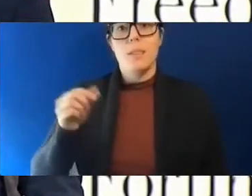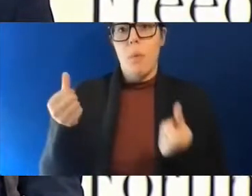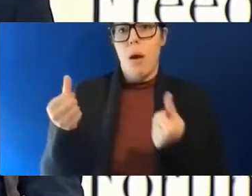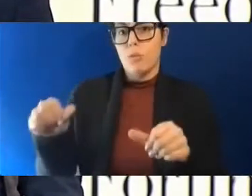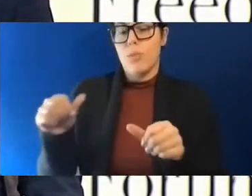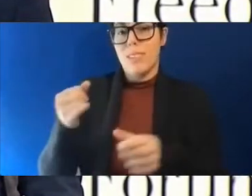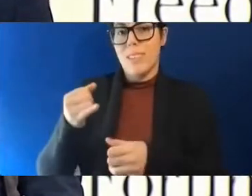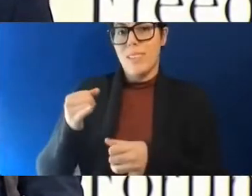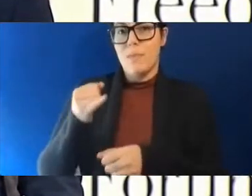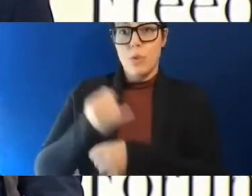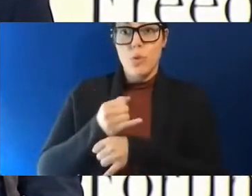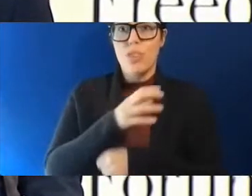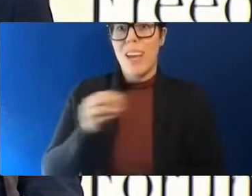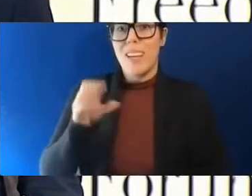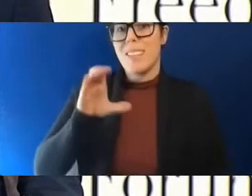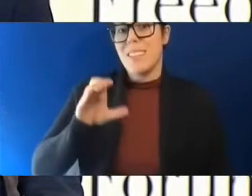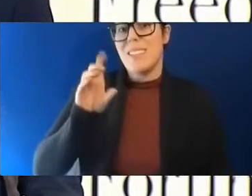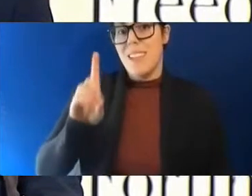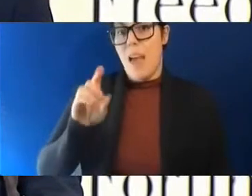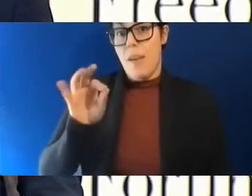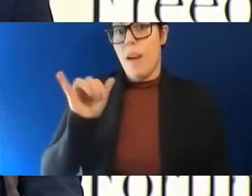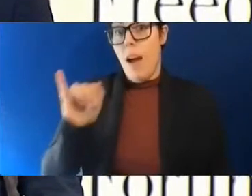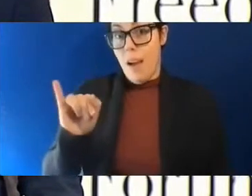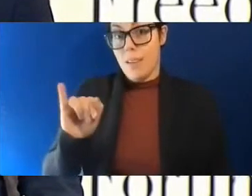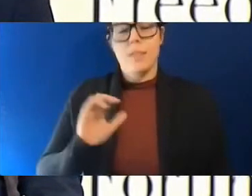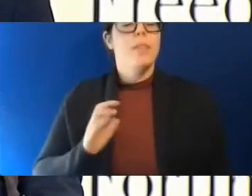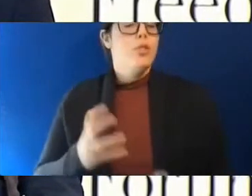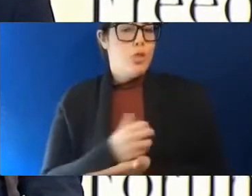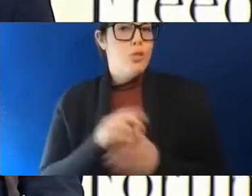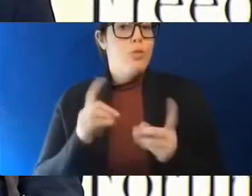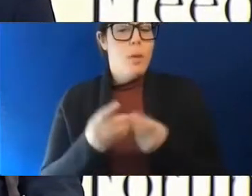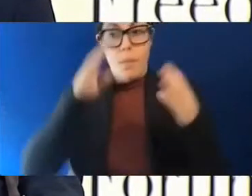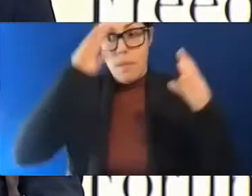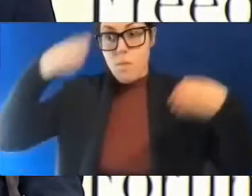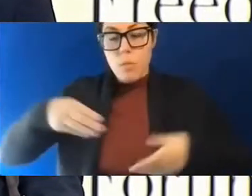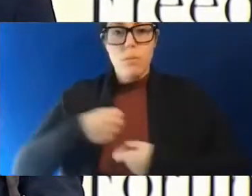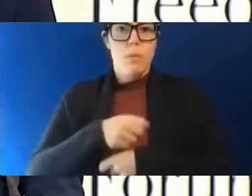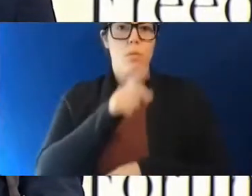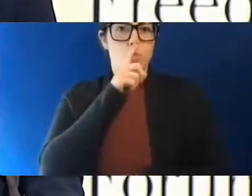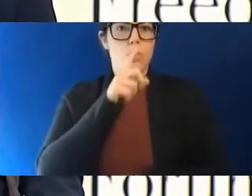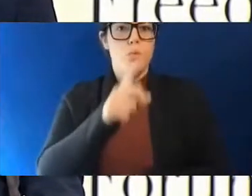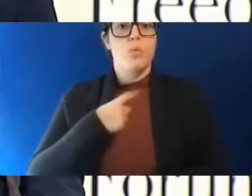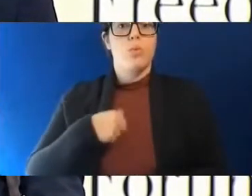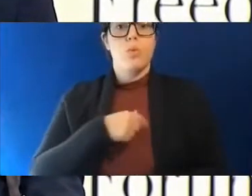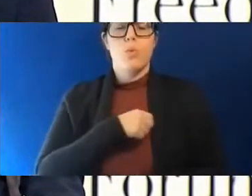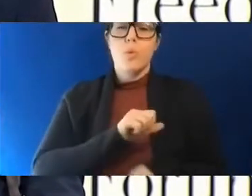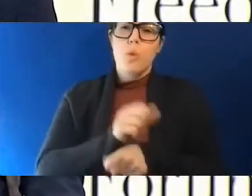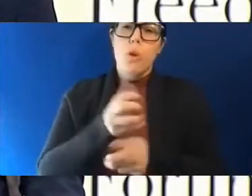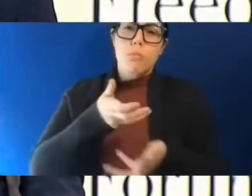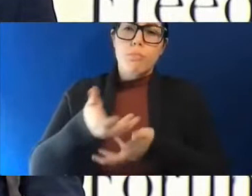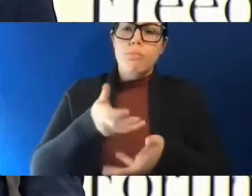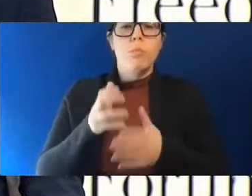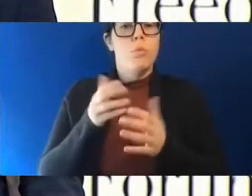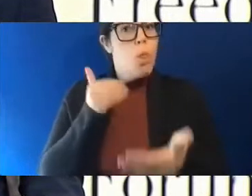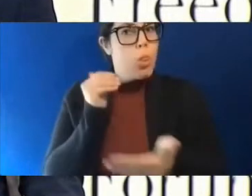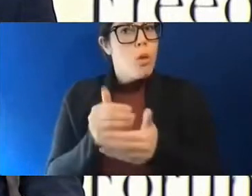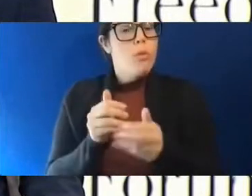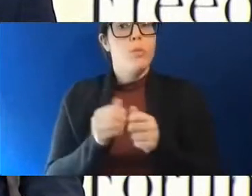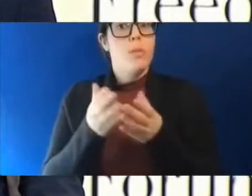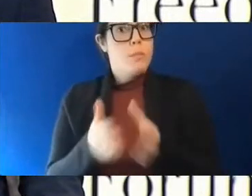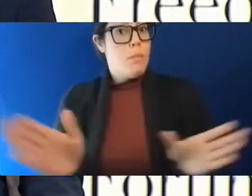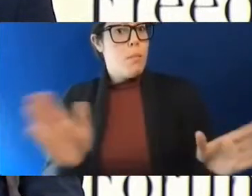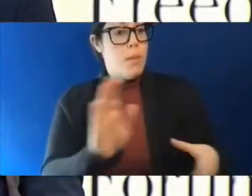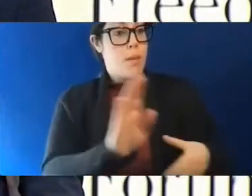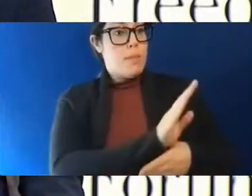as well as CDFIs. The Treasury Department is focused on making sure that we work closely with the public